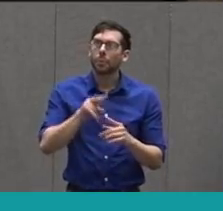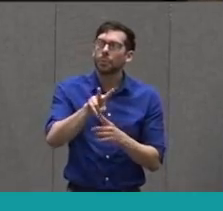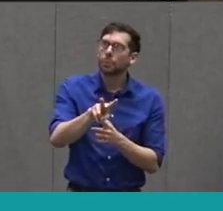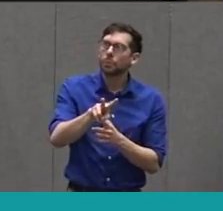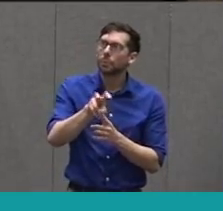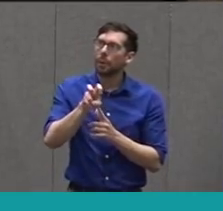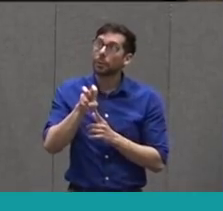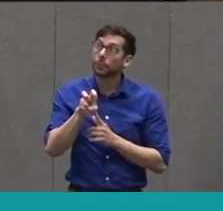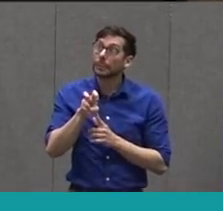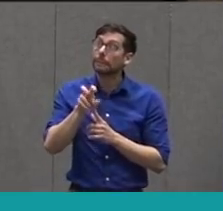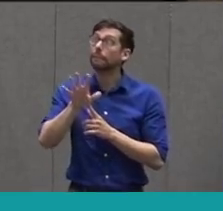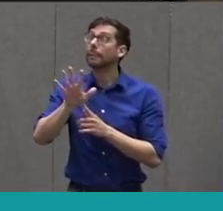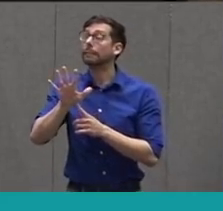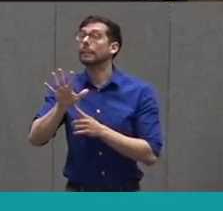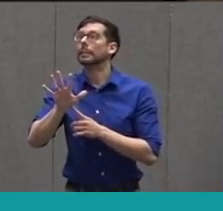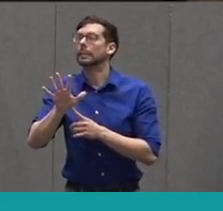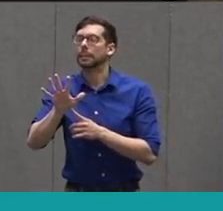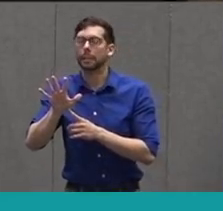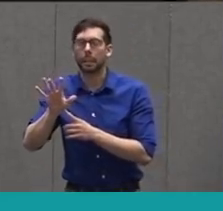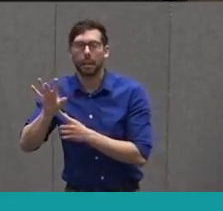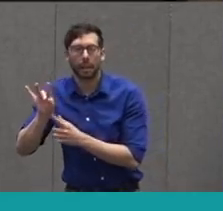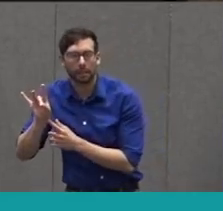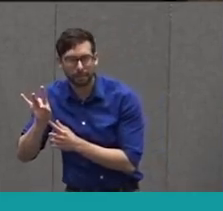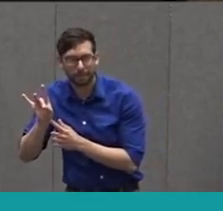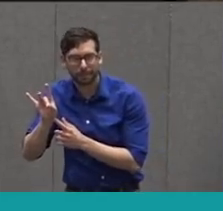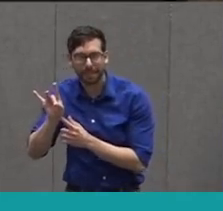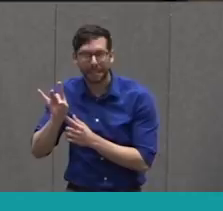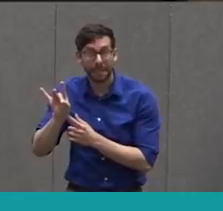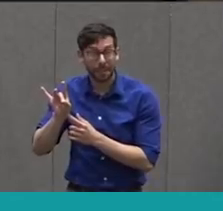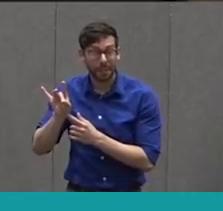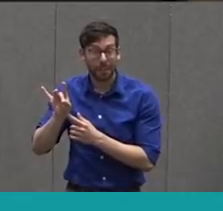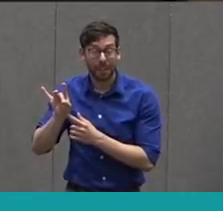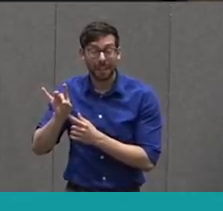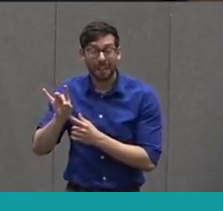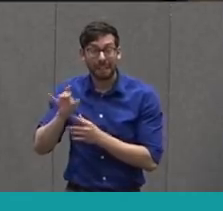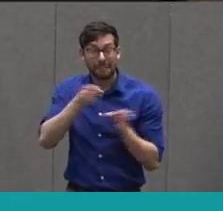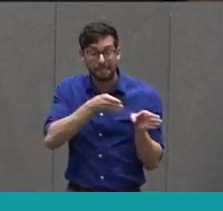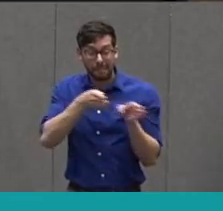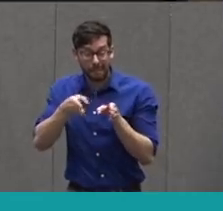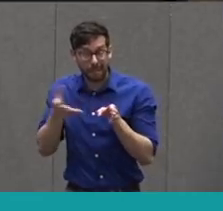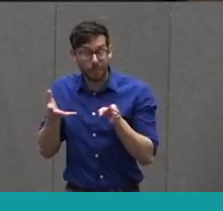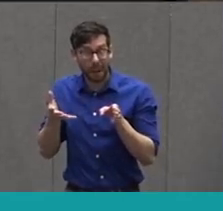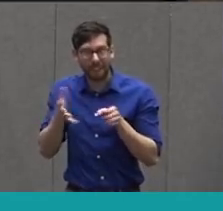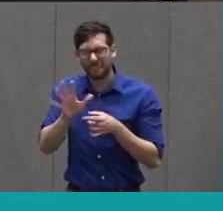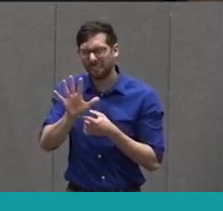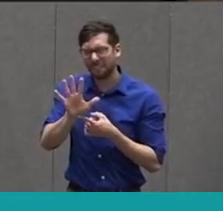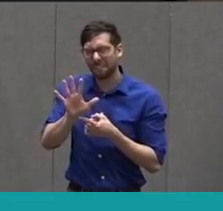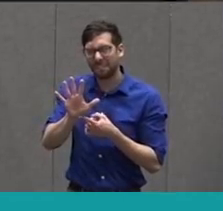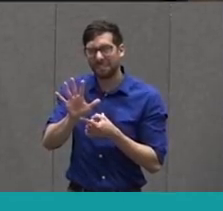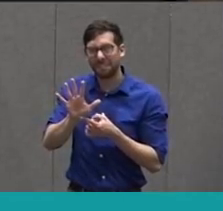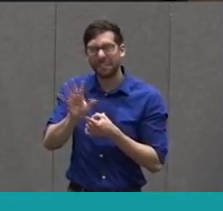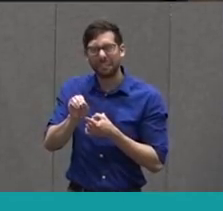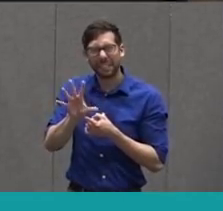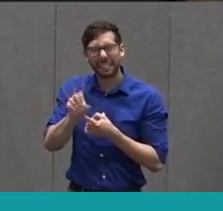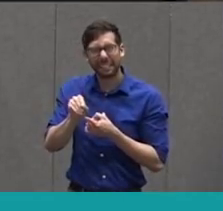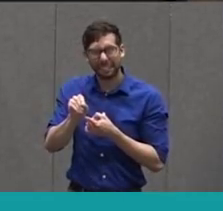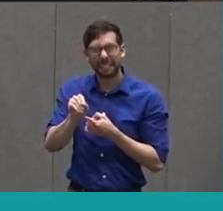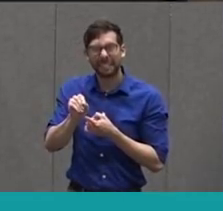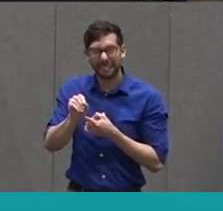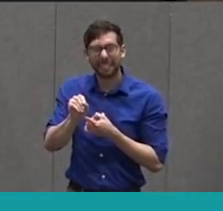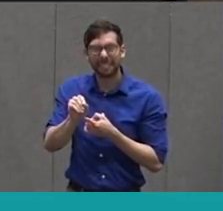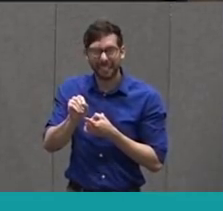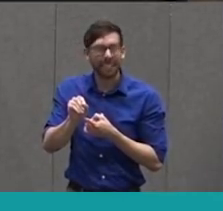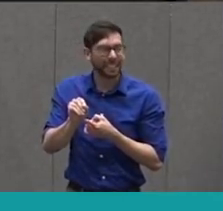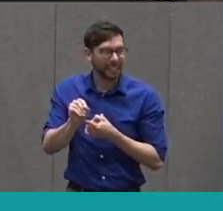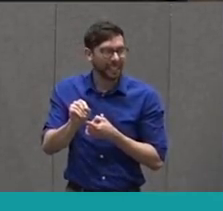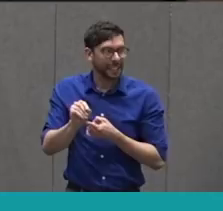258, that would be the 50 part. And even though we say there is 50 of something,